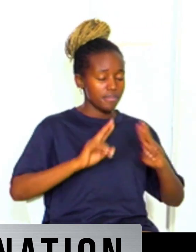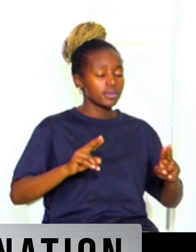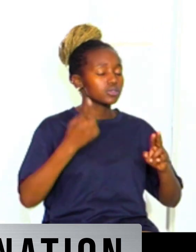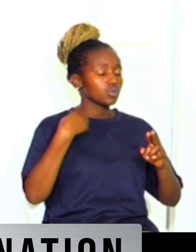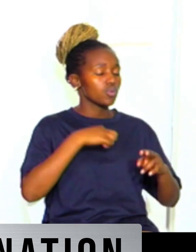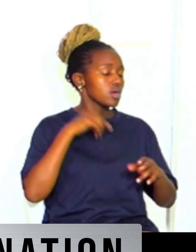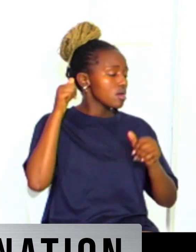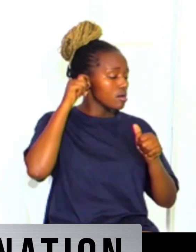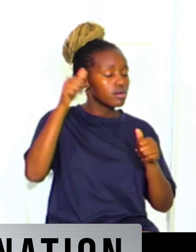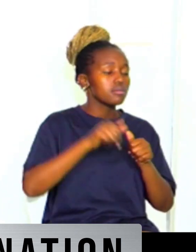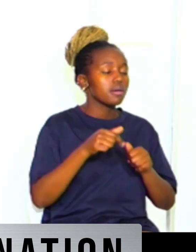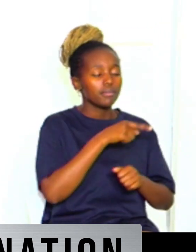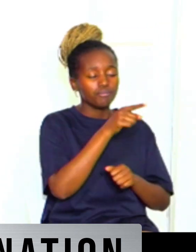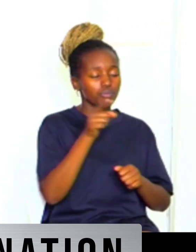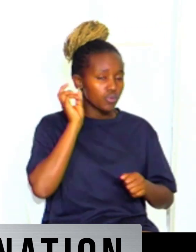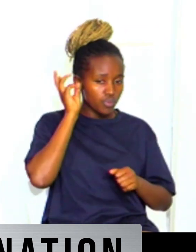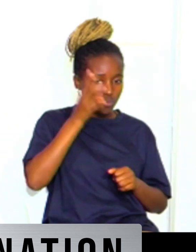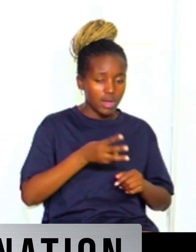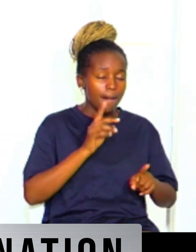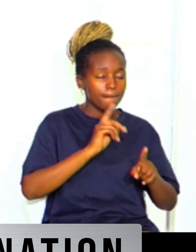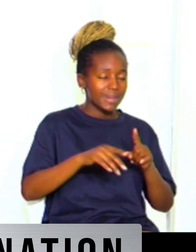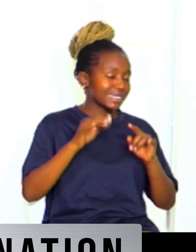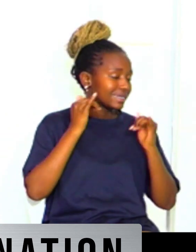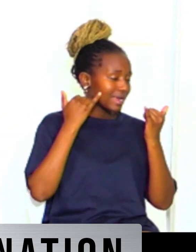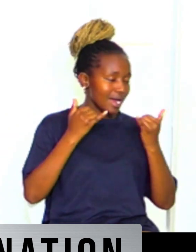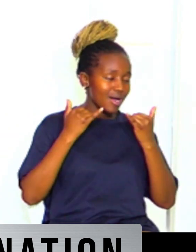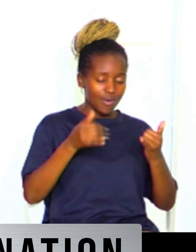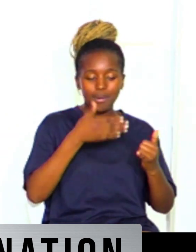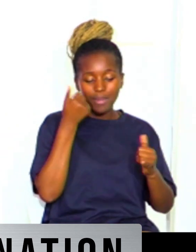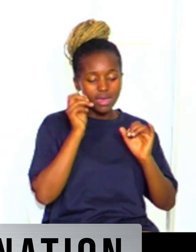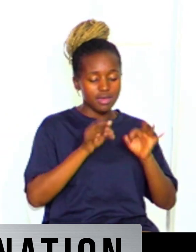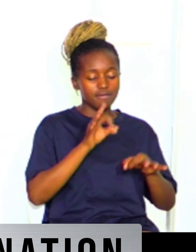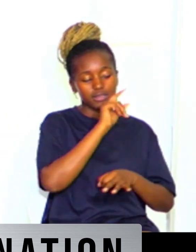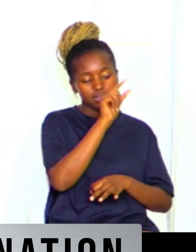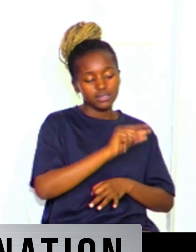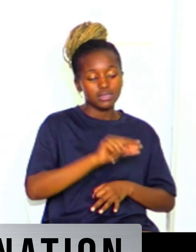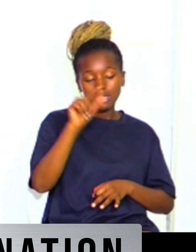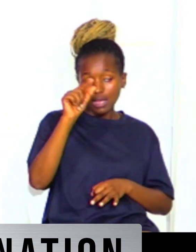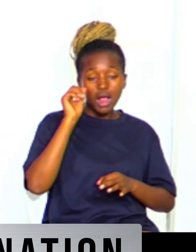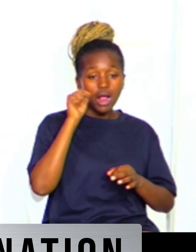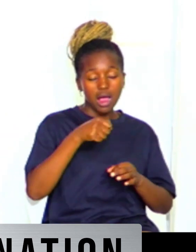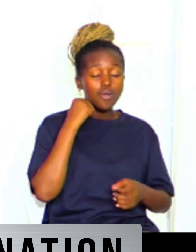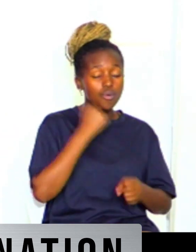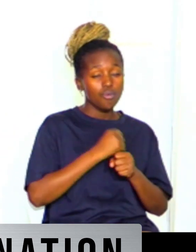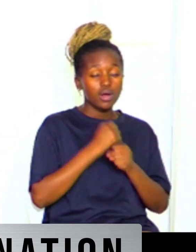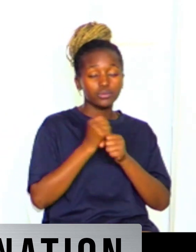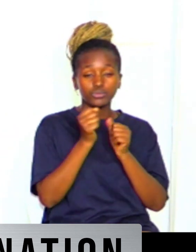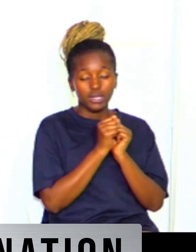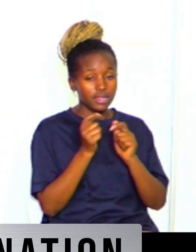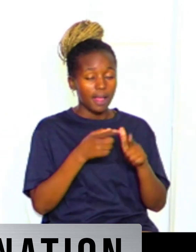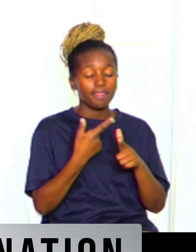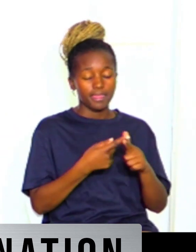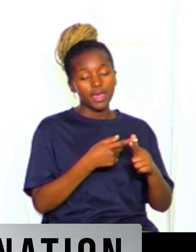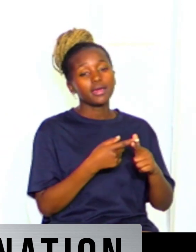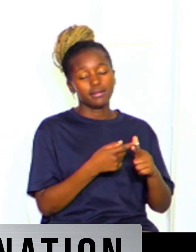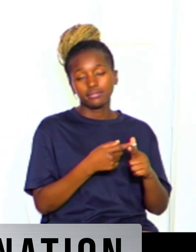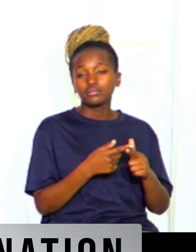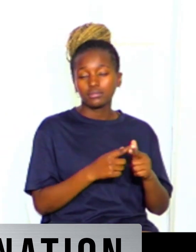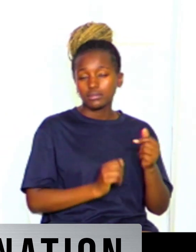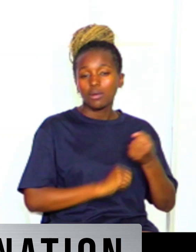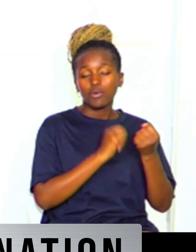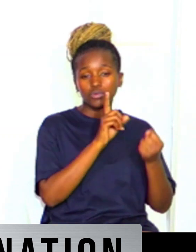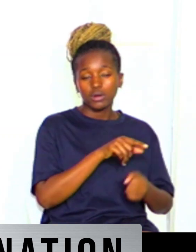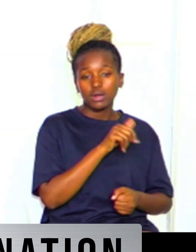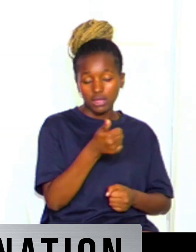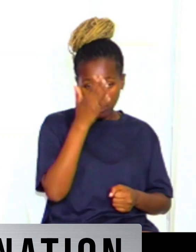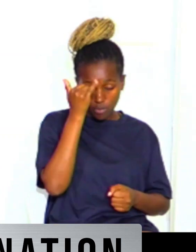you as Gen Z. That's what I can say. But it's time for us Gen Z, Jonah, to work together. Hata mtu akitaka kufanya kitu, tukumbuke